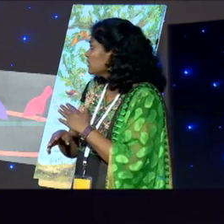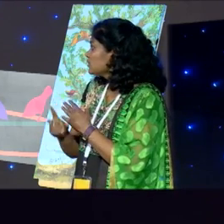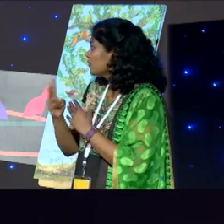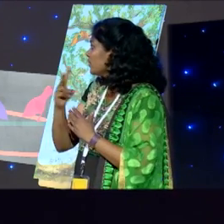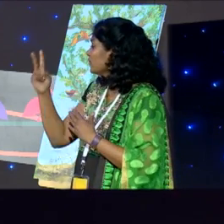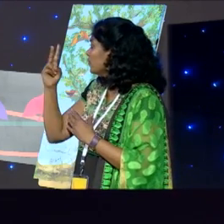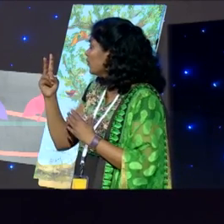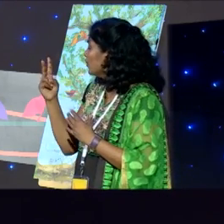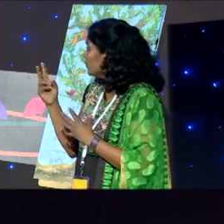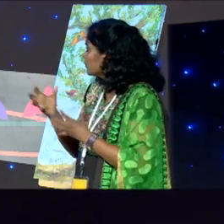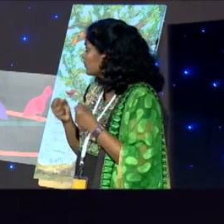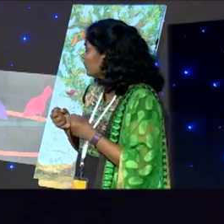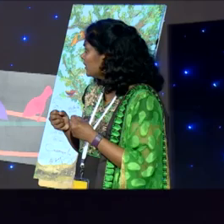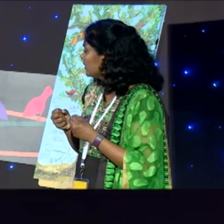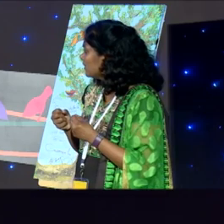boat.